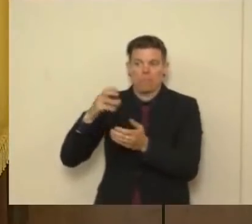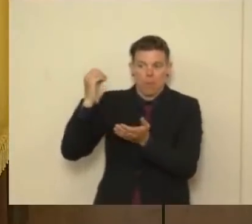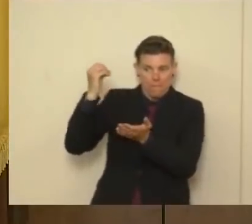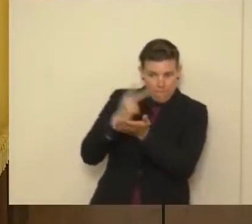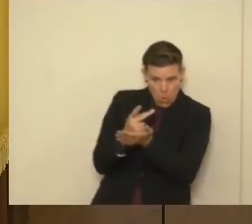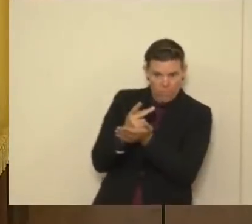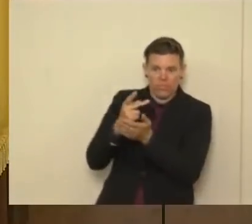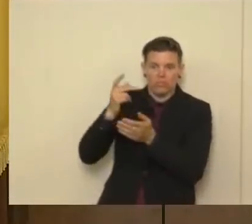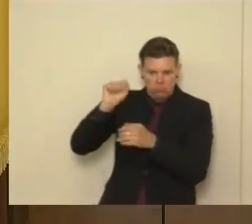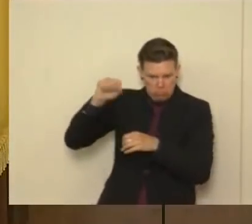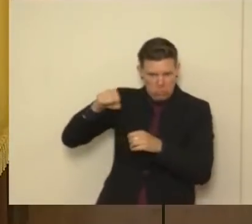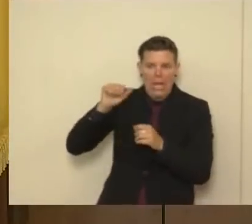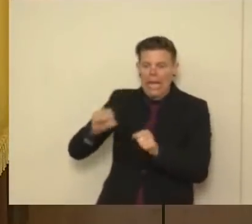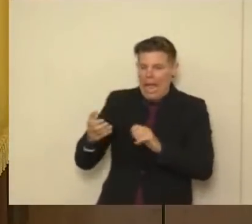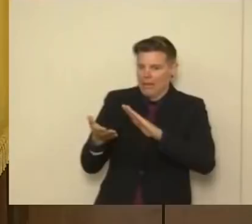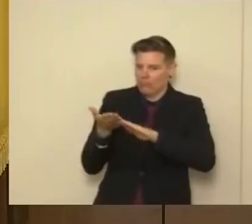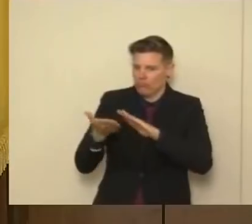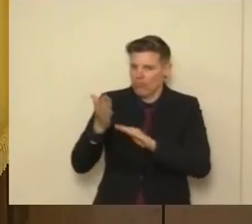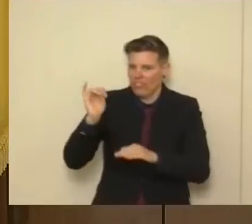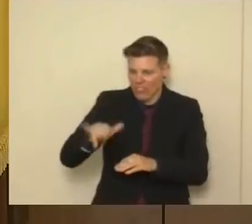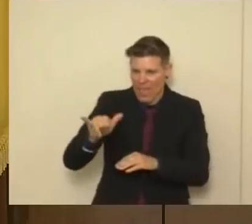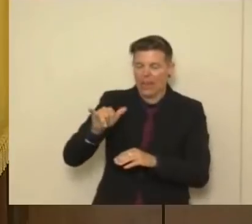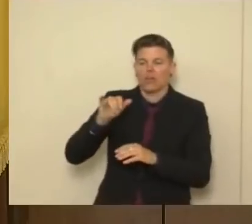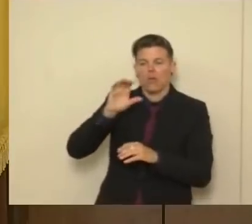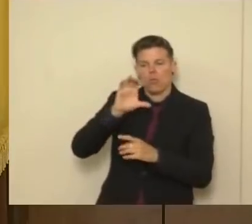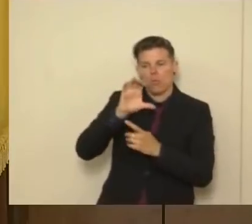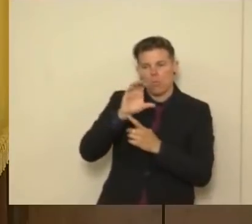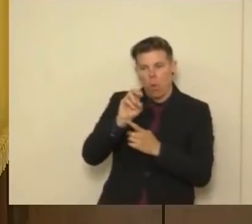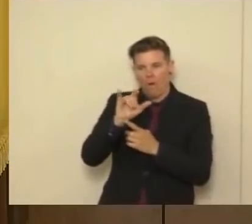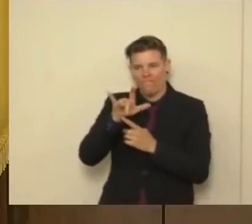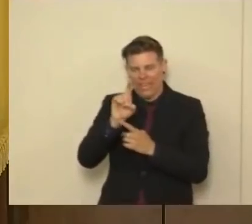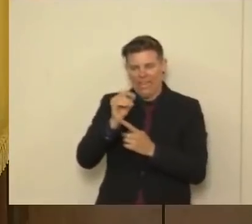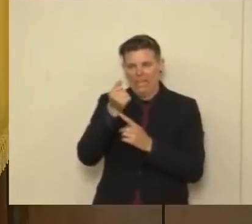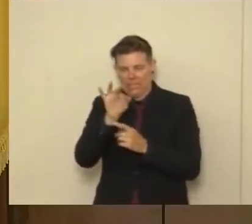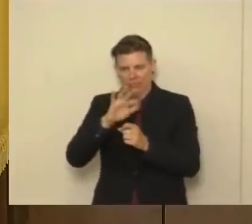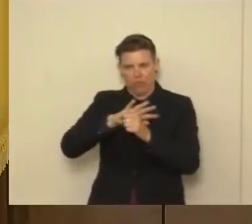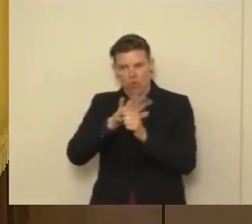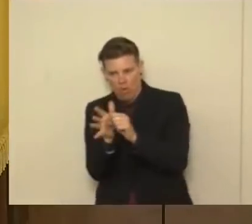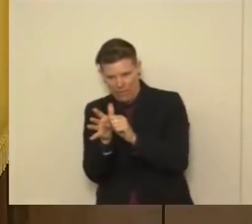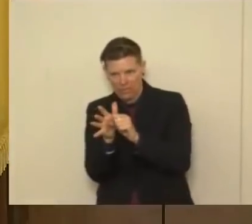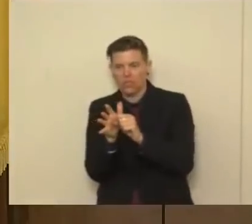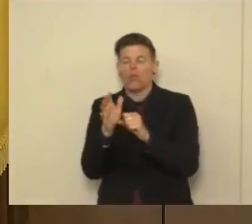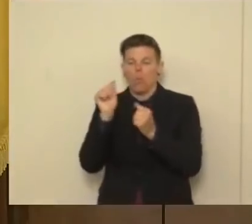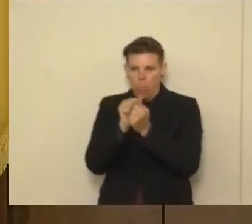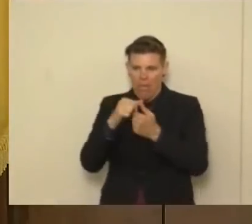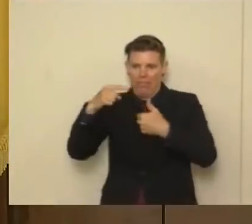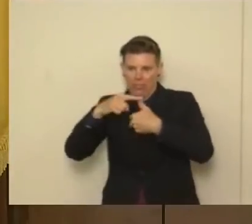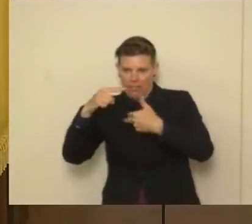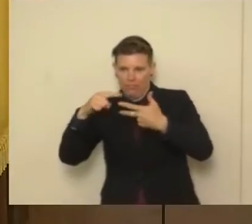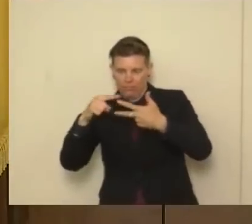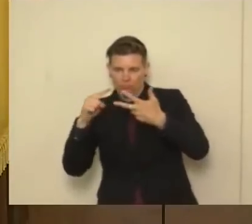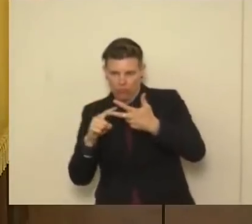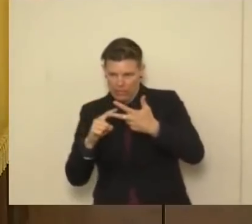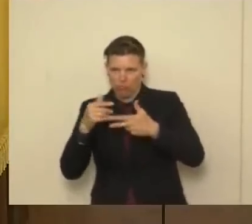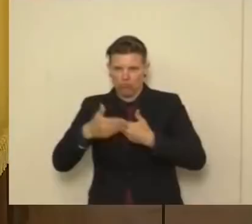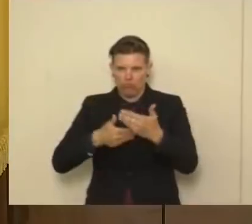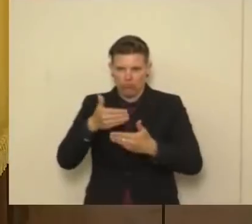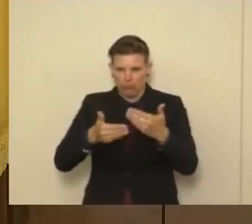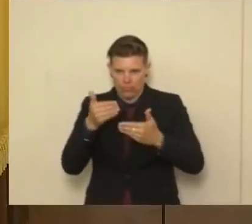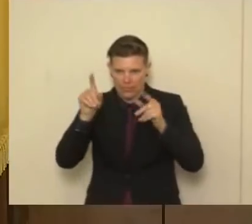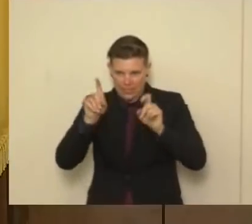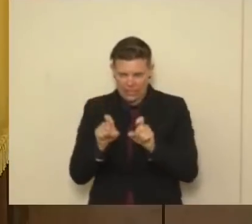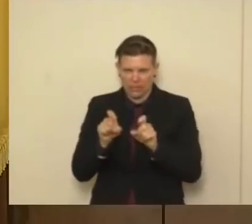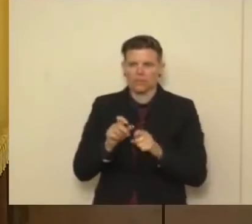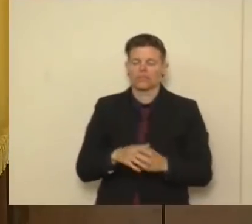run a COVID-19 test, all of them have different sort of proprietary reagents that they use to pull